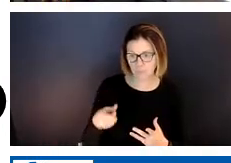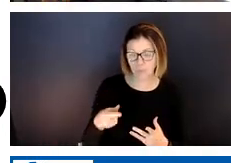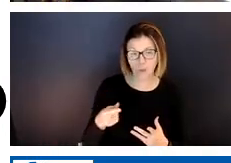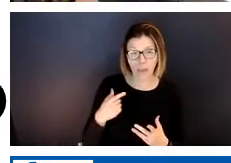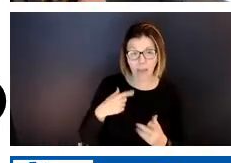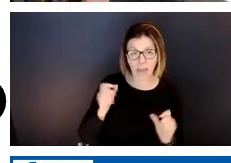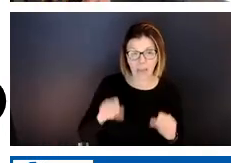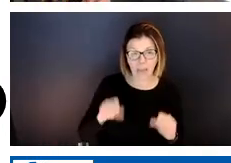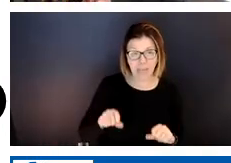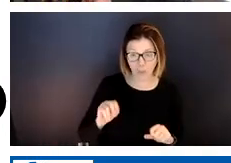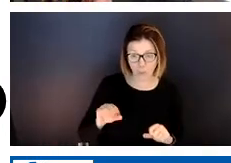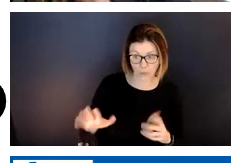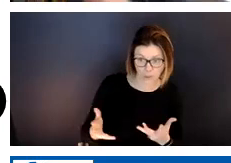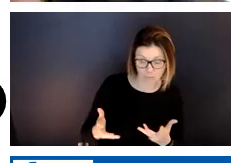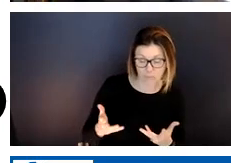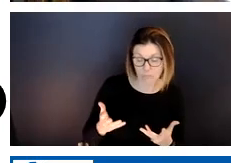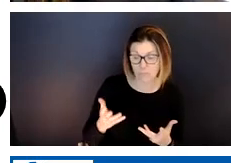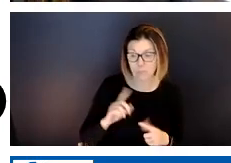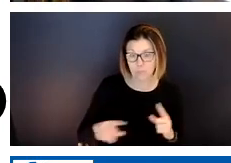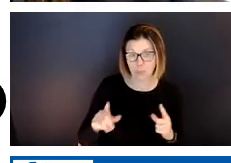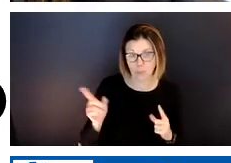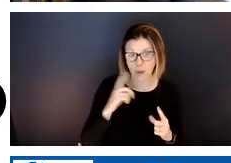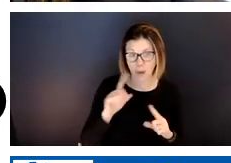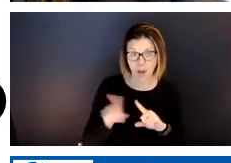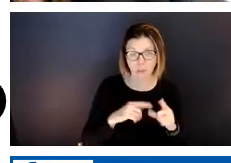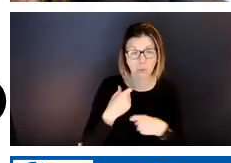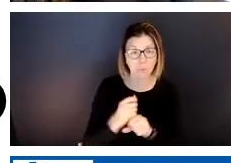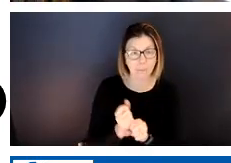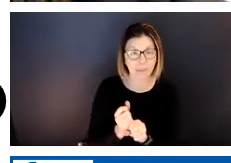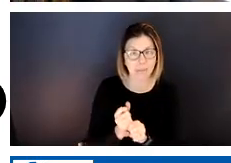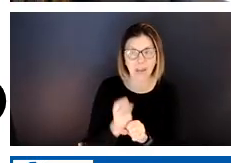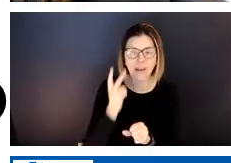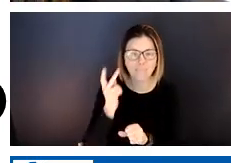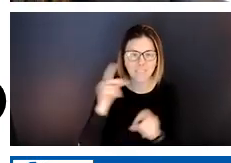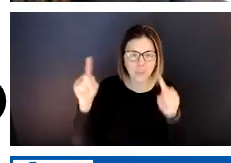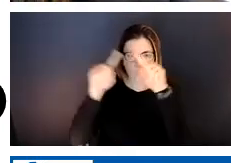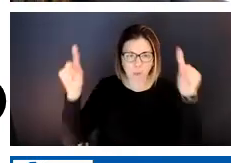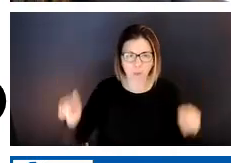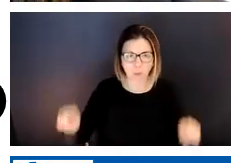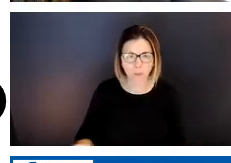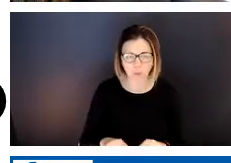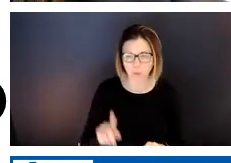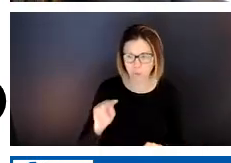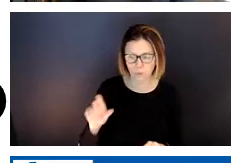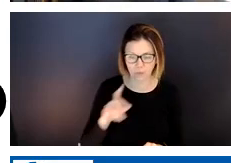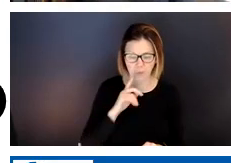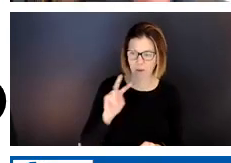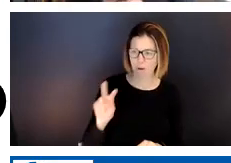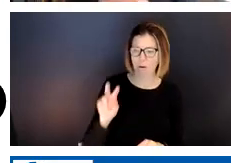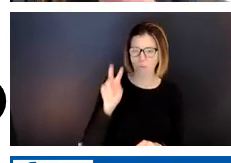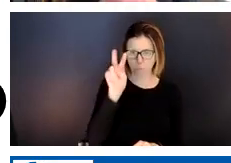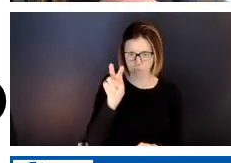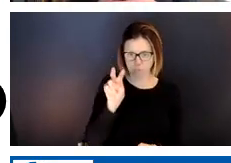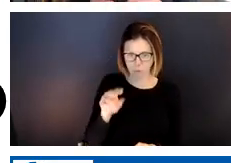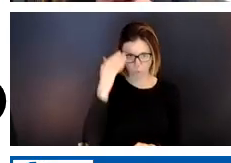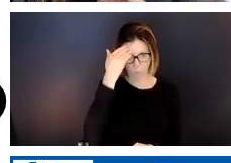that interpersonally, but I also can create some sort of visual tool to reference that will allow them